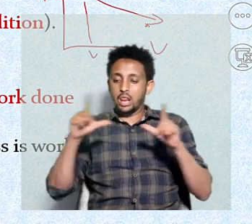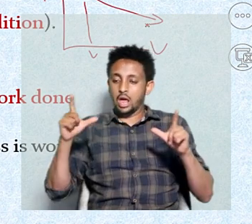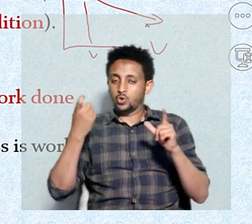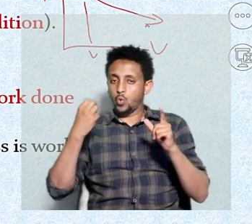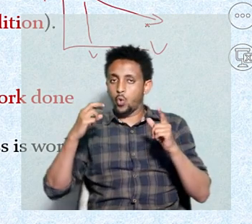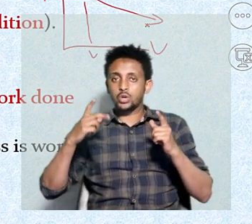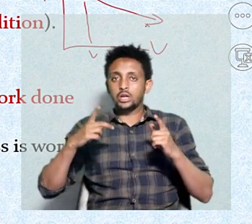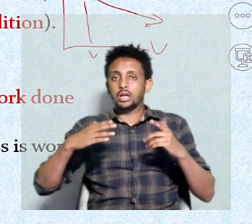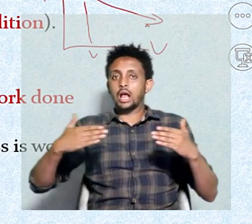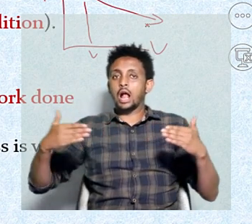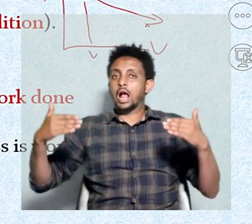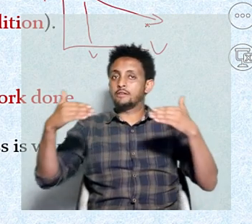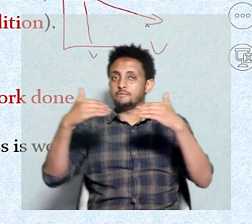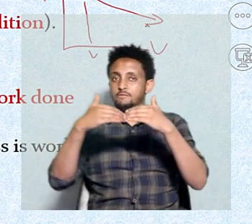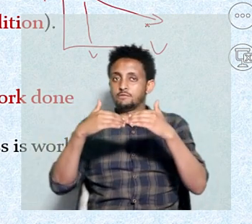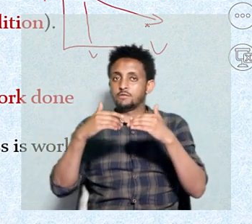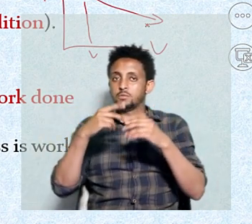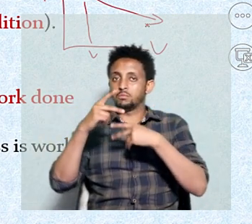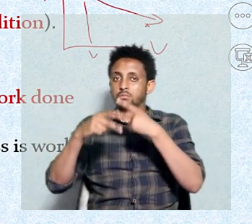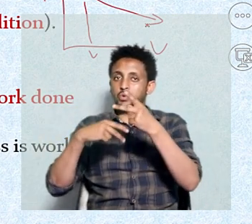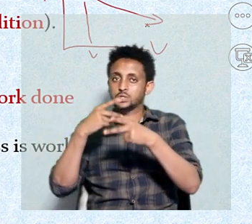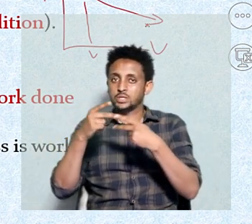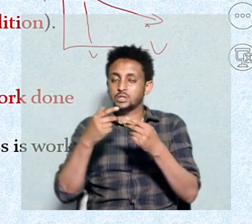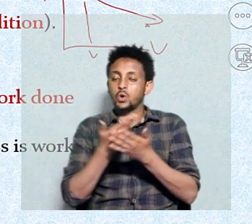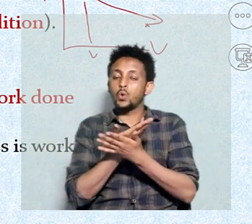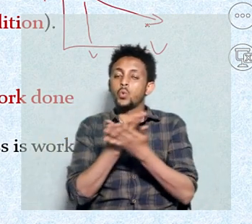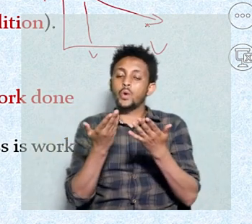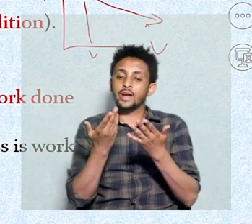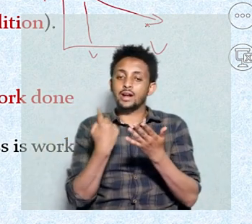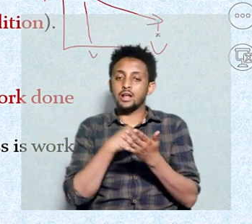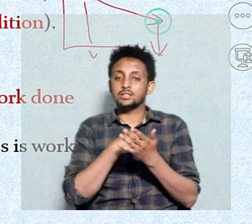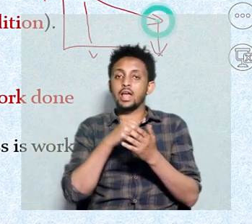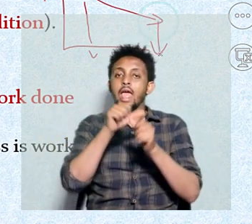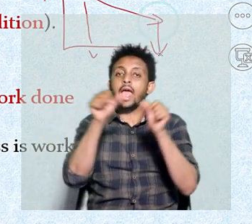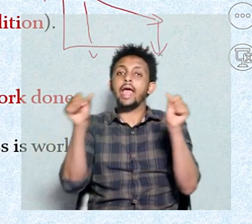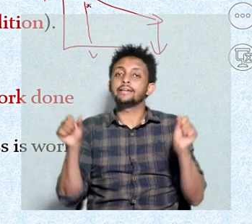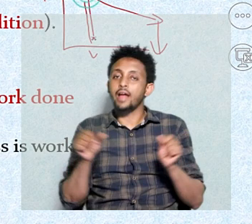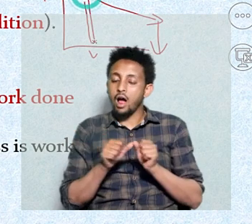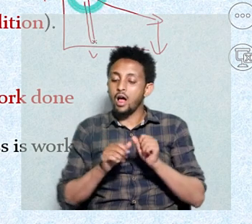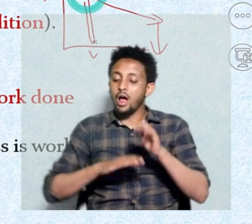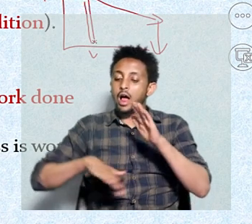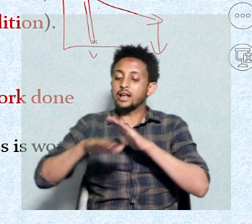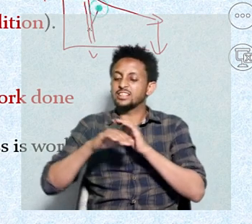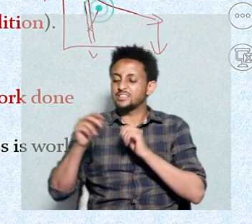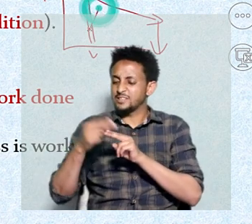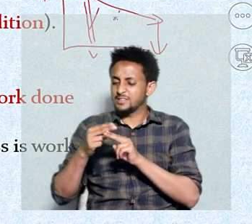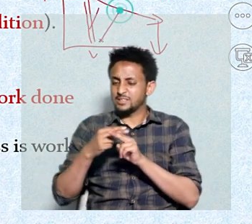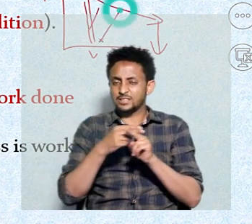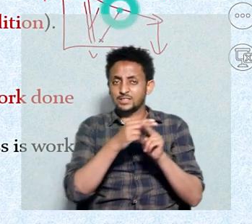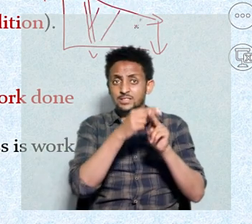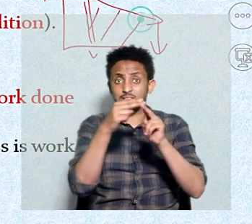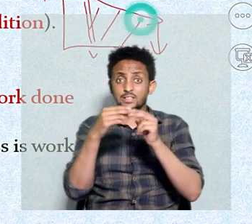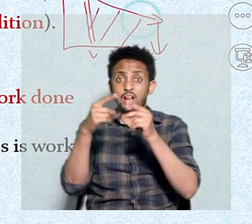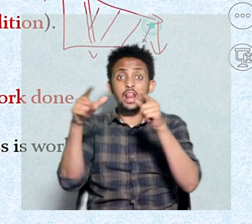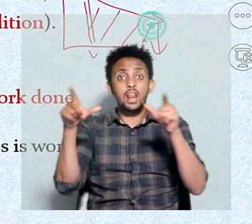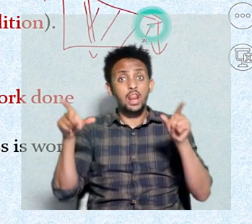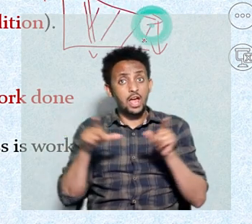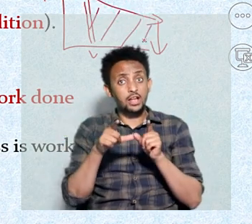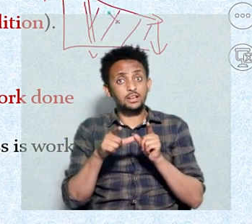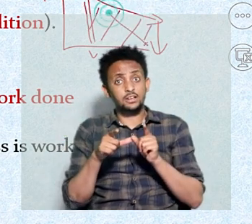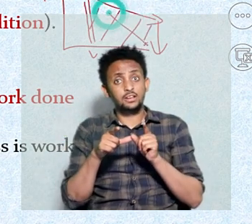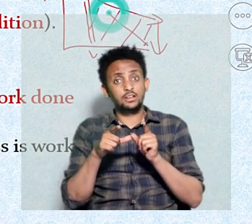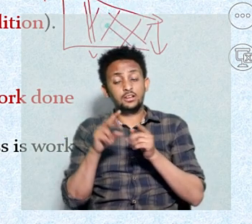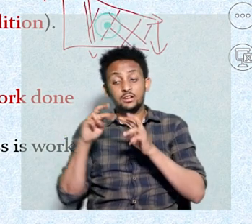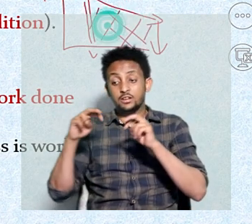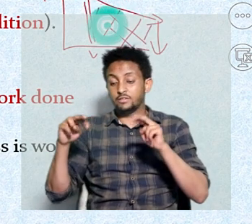curves refers to a thermodynamic process, whereas area under each curve or each line refers